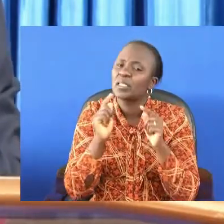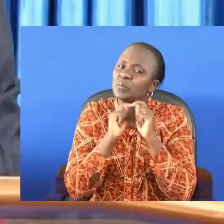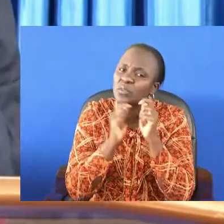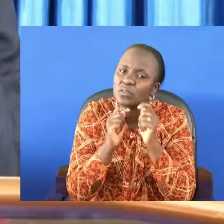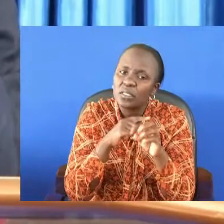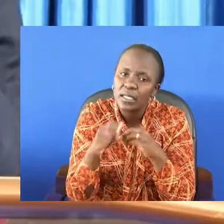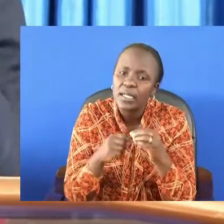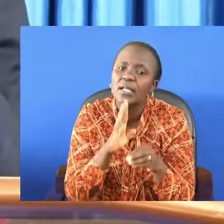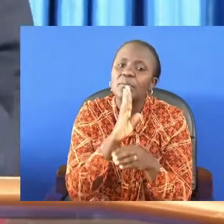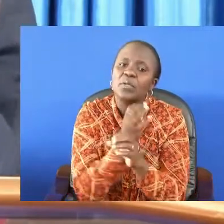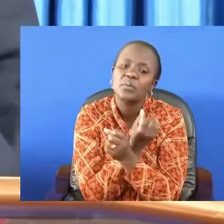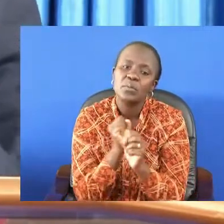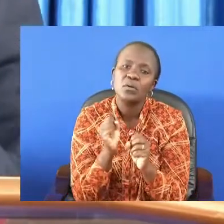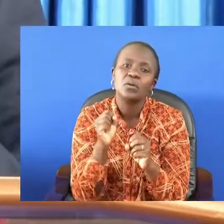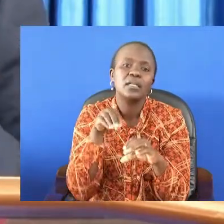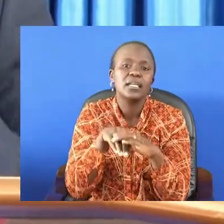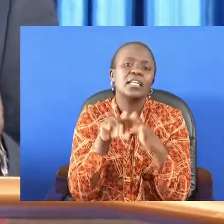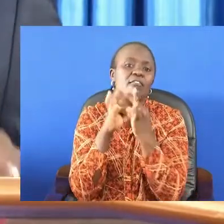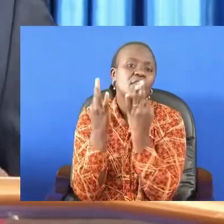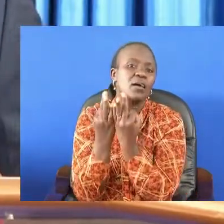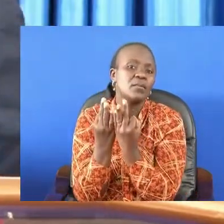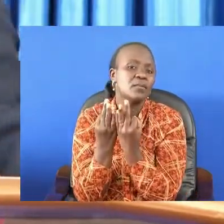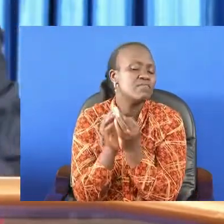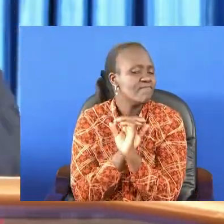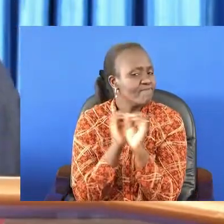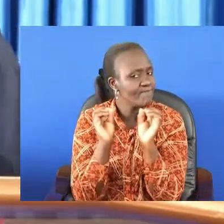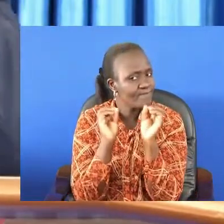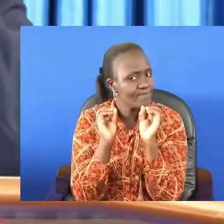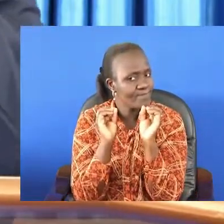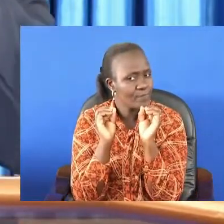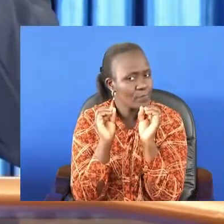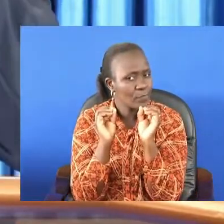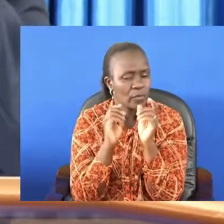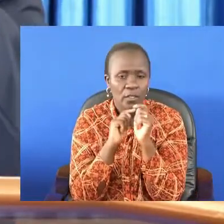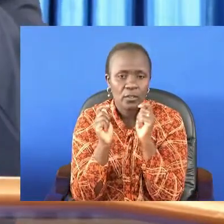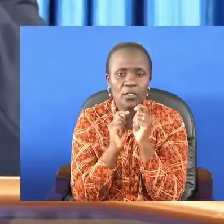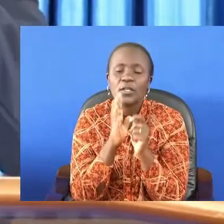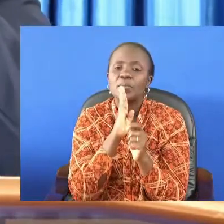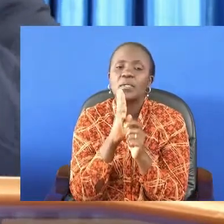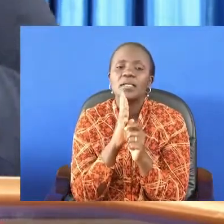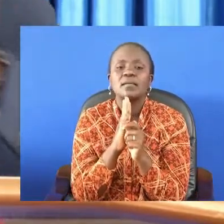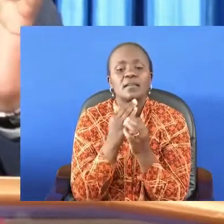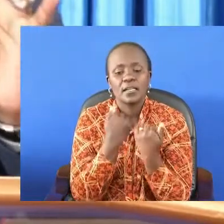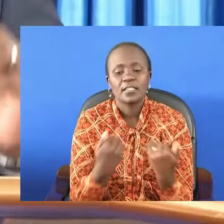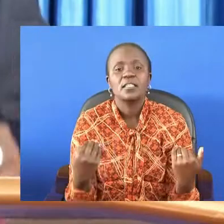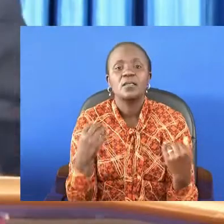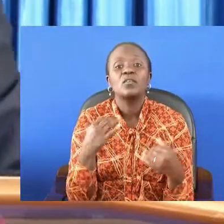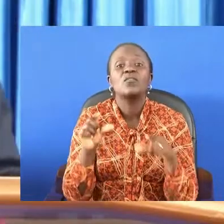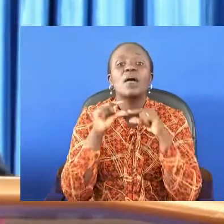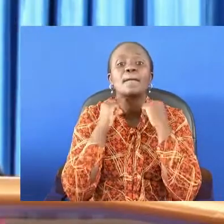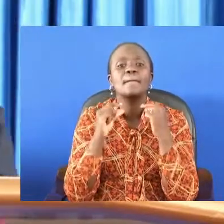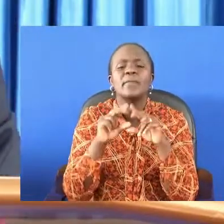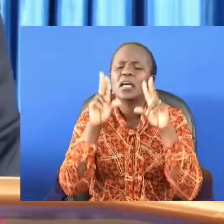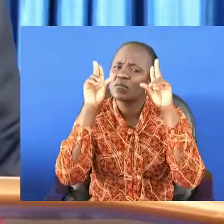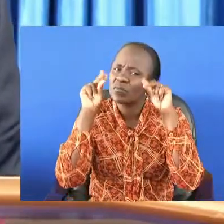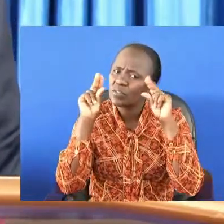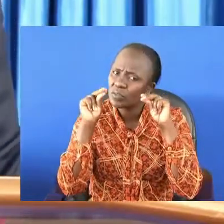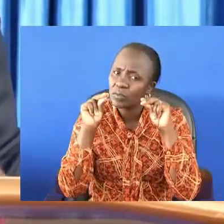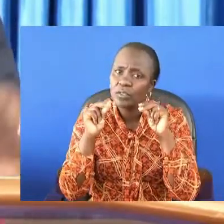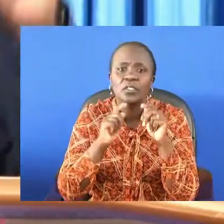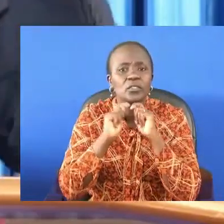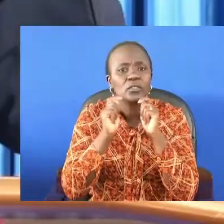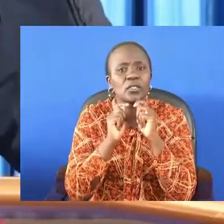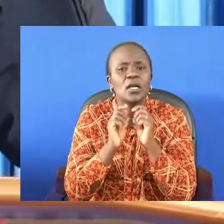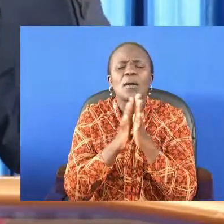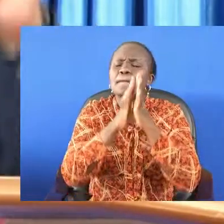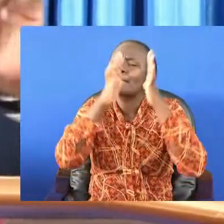about being born in a Christian family. No, no, no. I'm not talking about being a child of a pastor. No, no, no, no. I'm not talking about